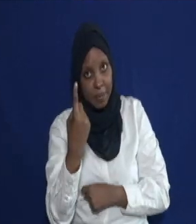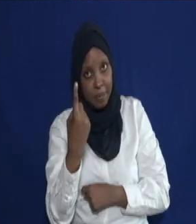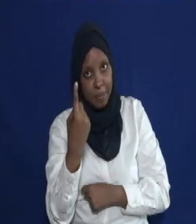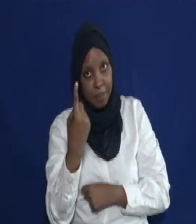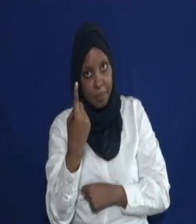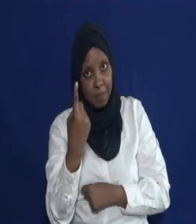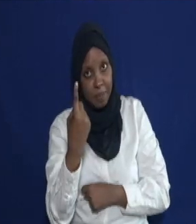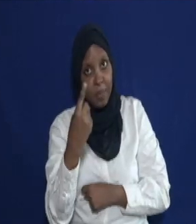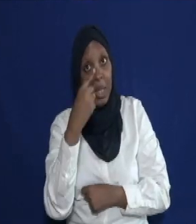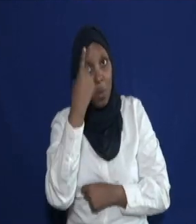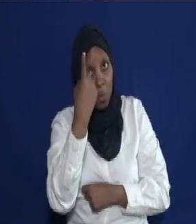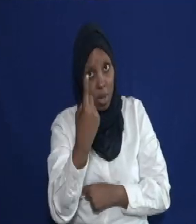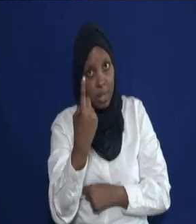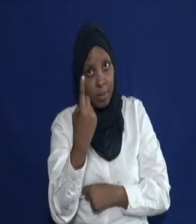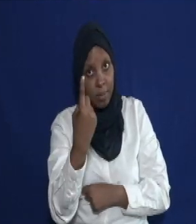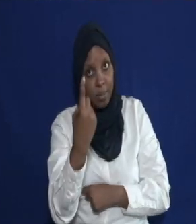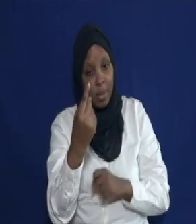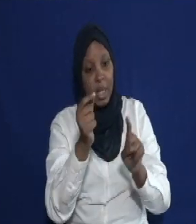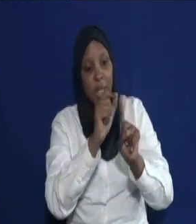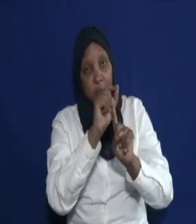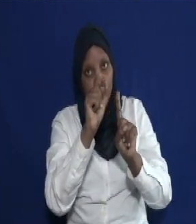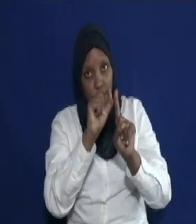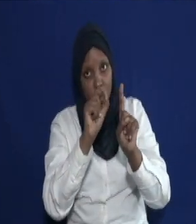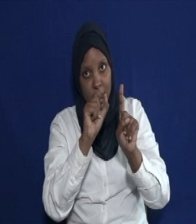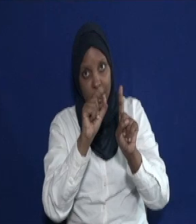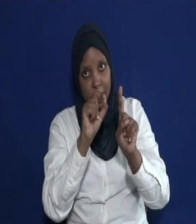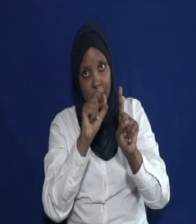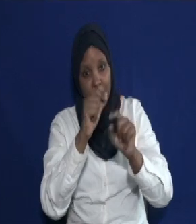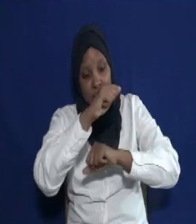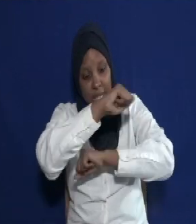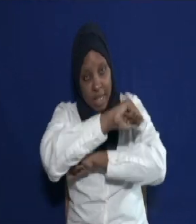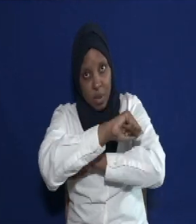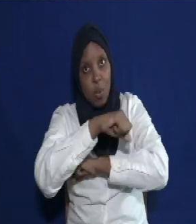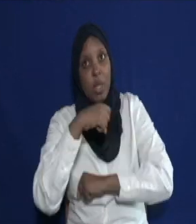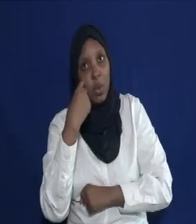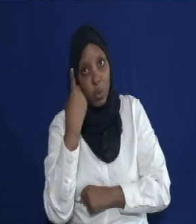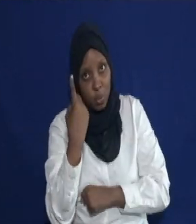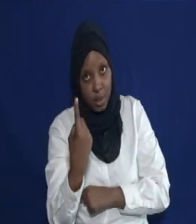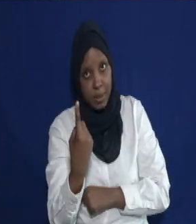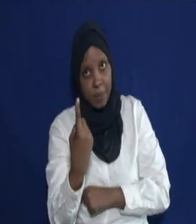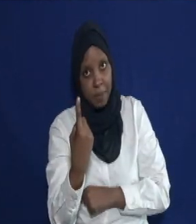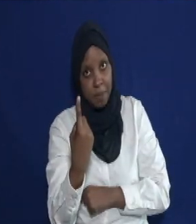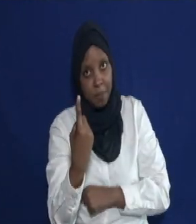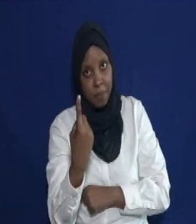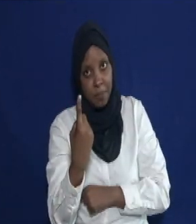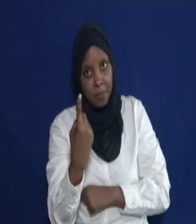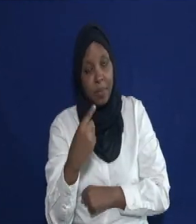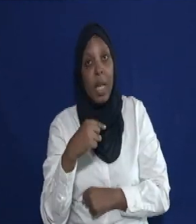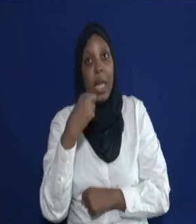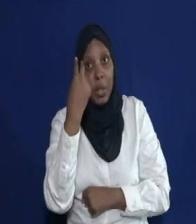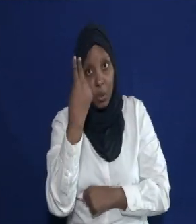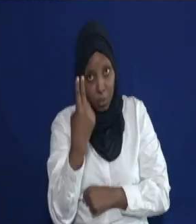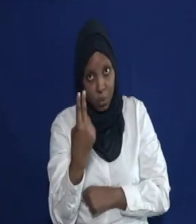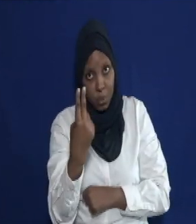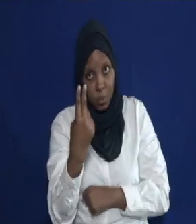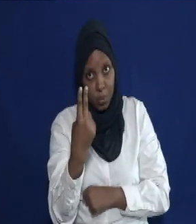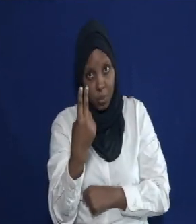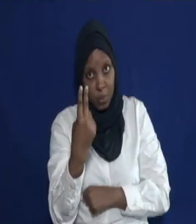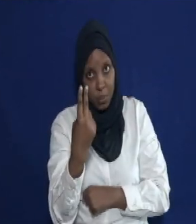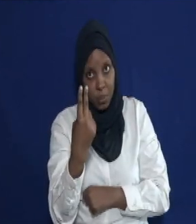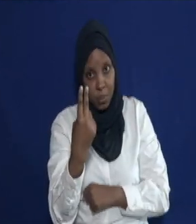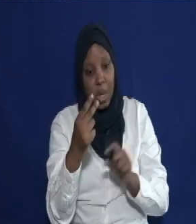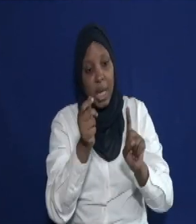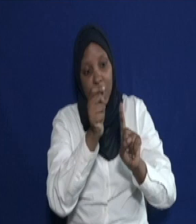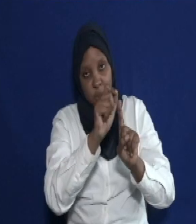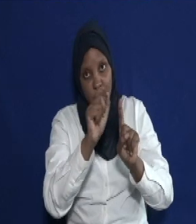1 is equal to 1. And then when we write 2